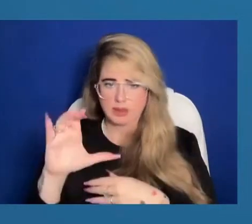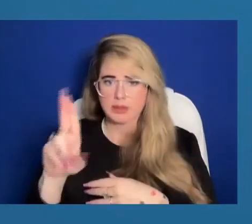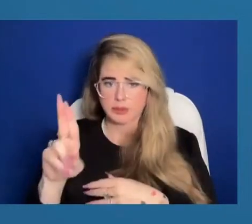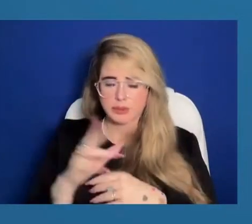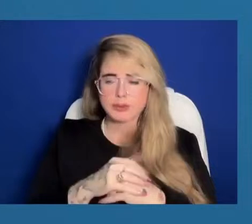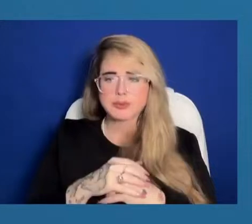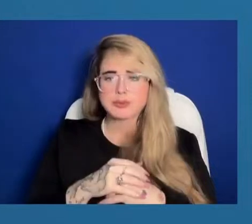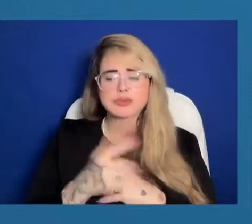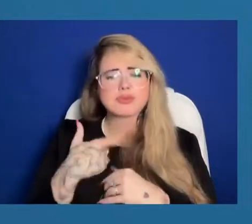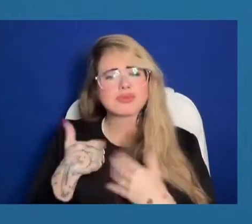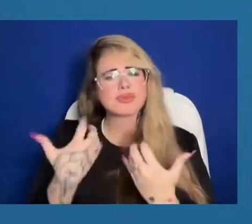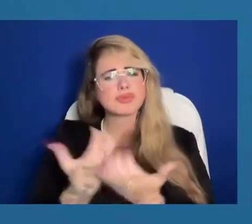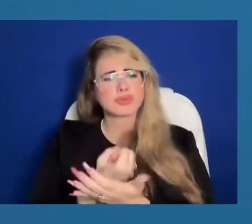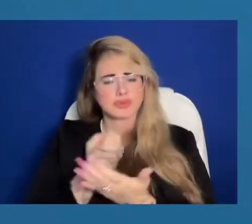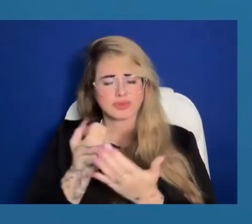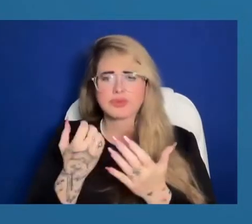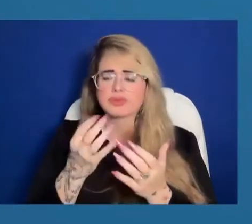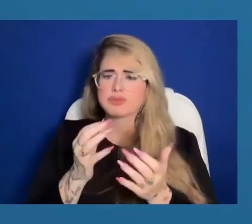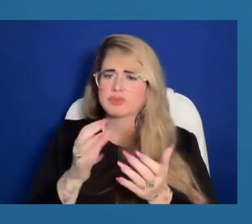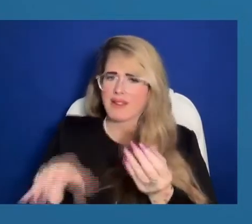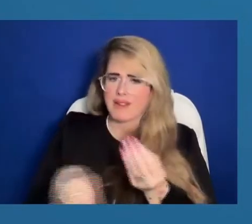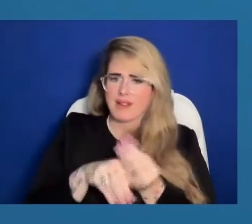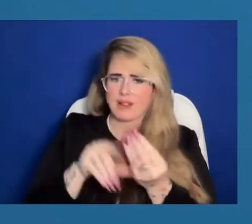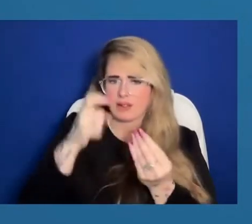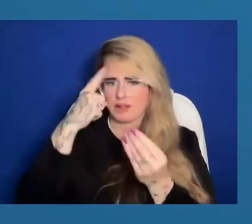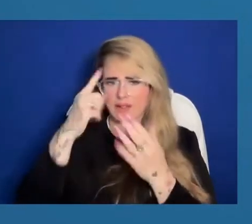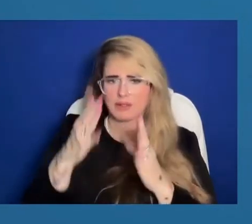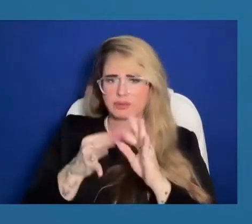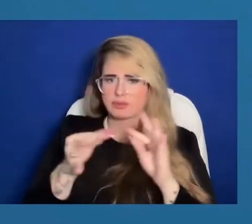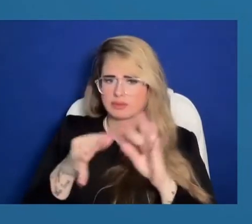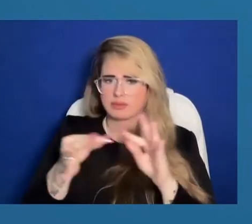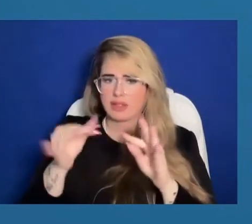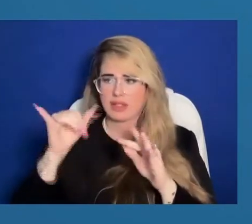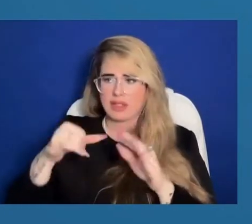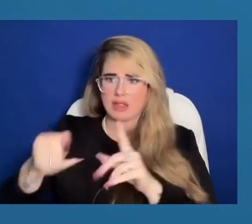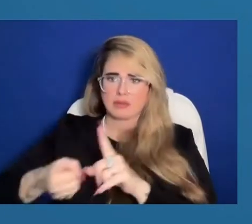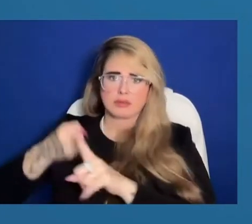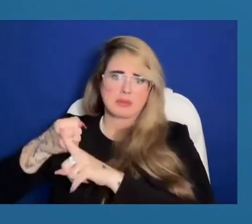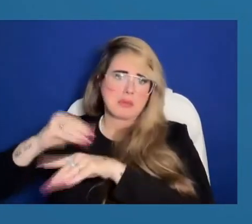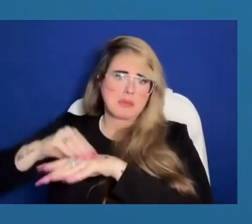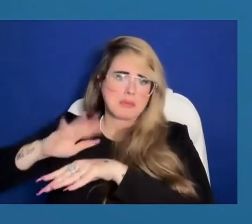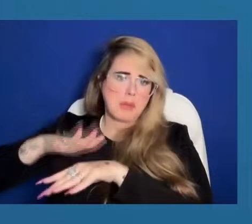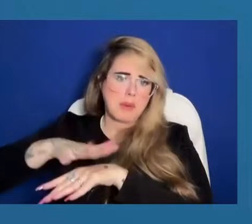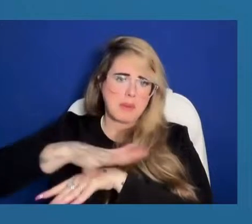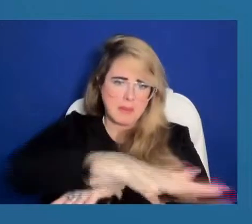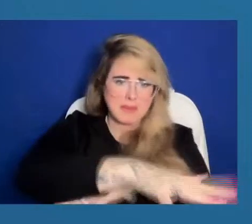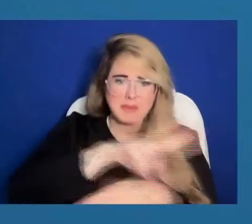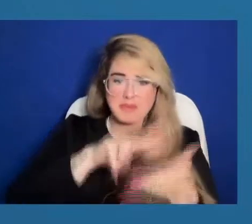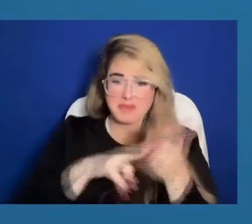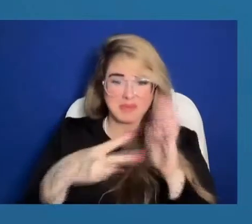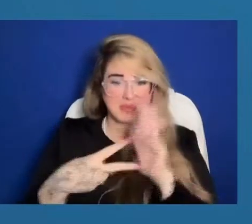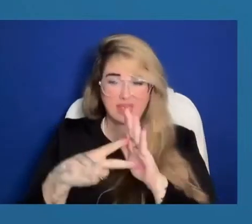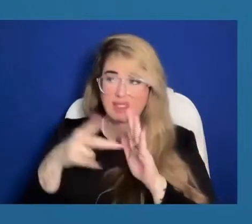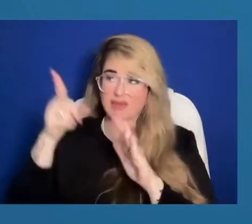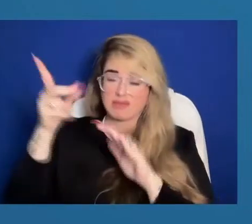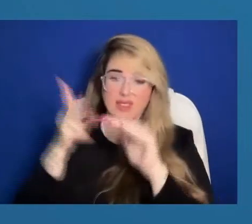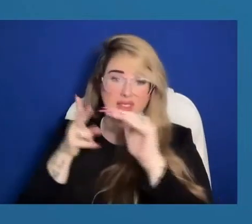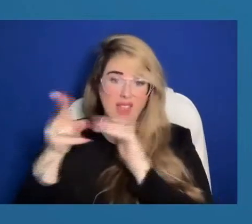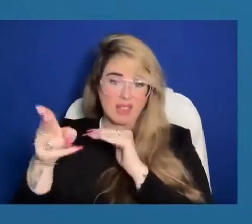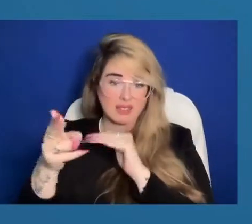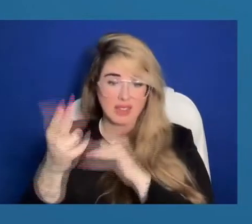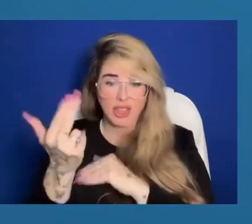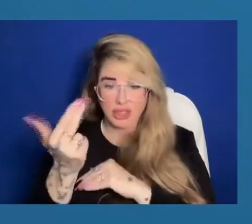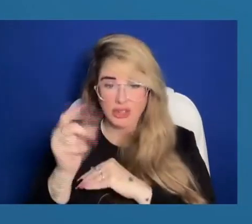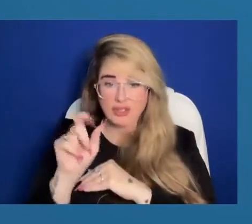I wanted to build on what Governor Hochul said about the ripple effect, but you really brought it home in that the massive cuts, the